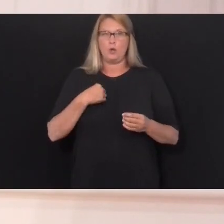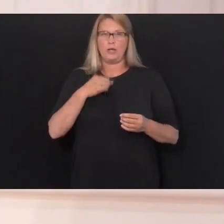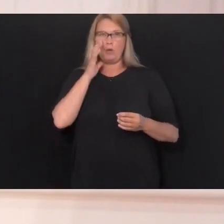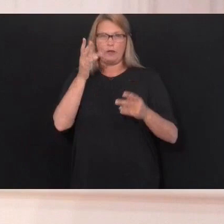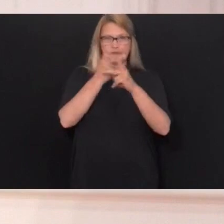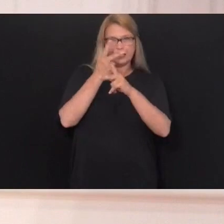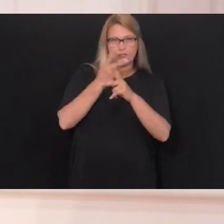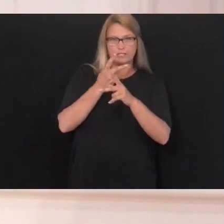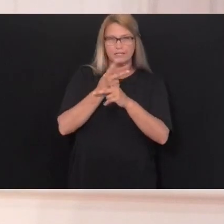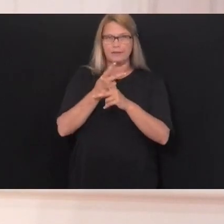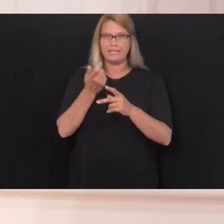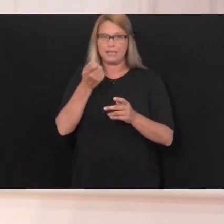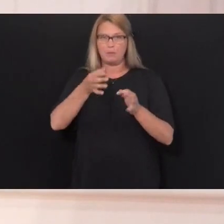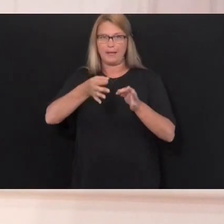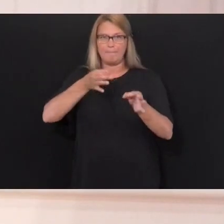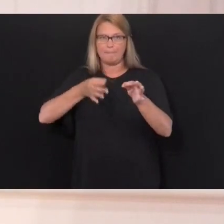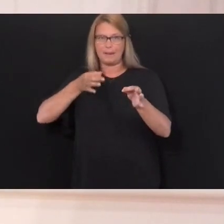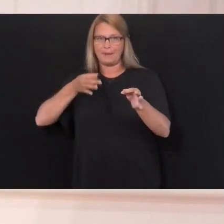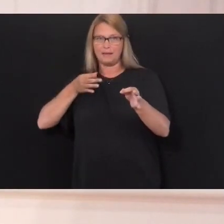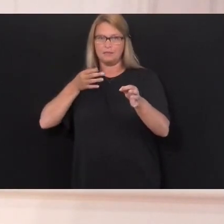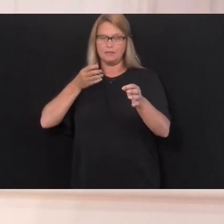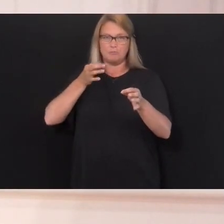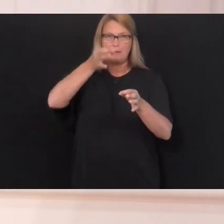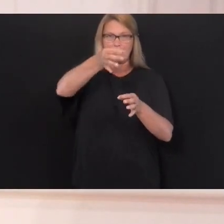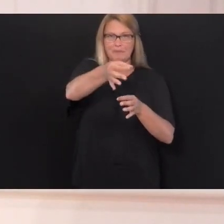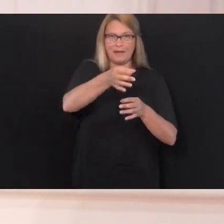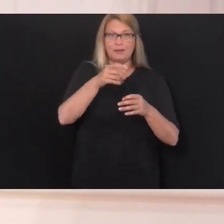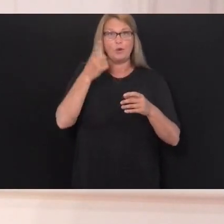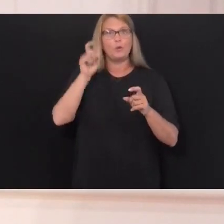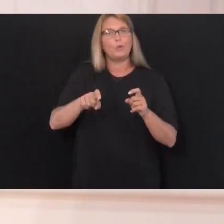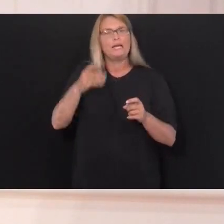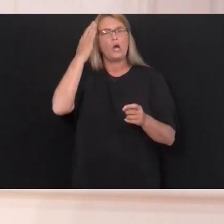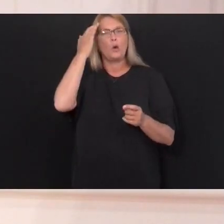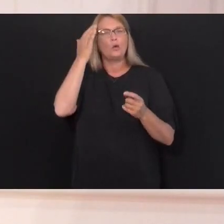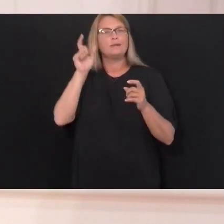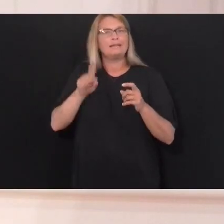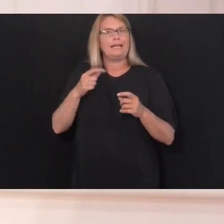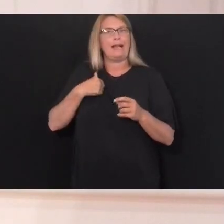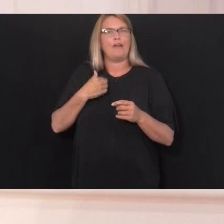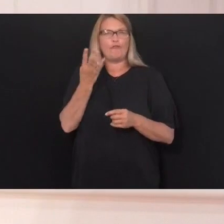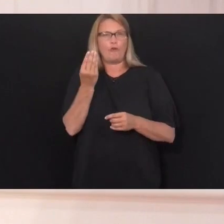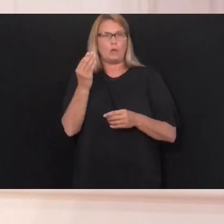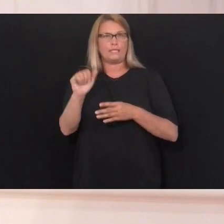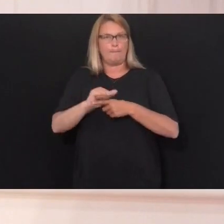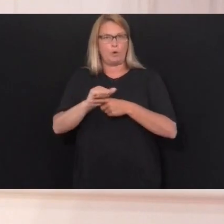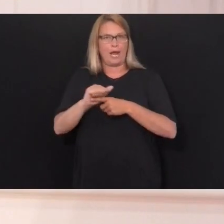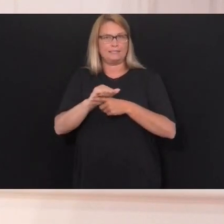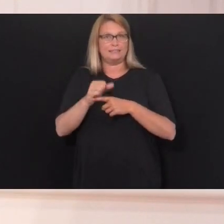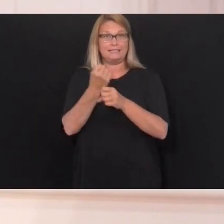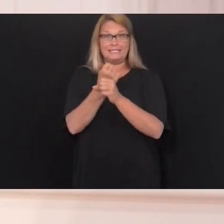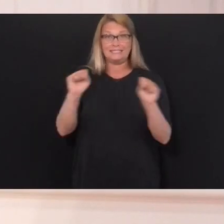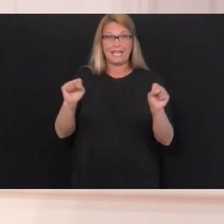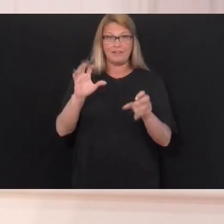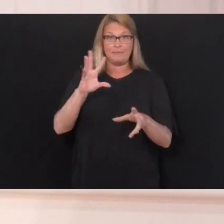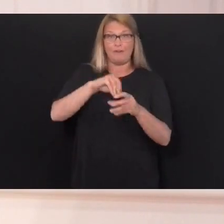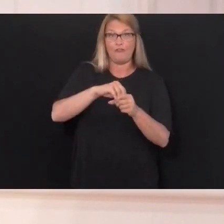out. I just got off the phone with our state auditor, J.B. McCuskey, and J.B.'s doing an incredible